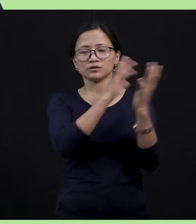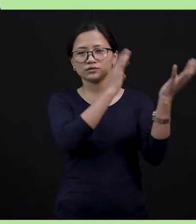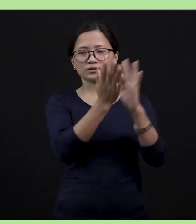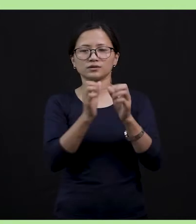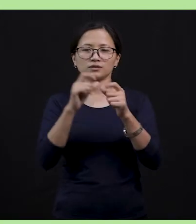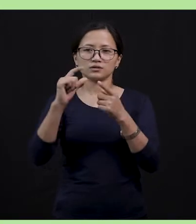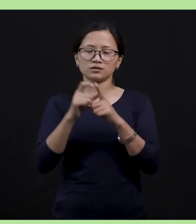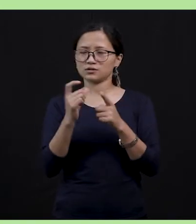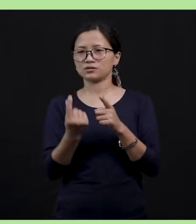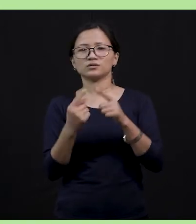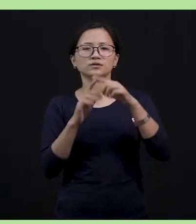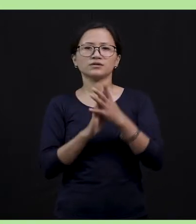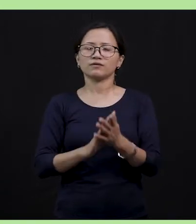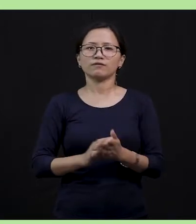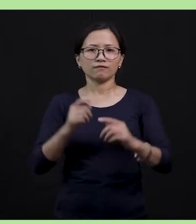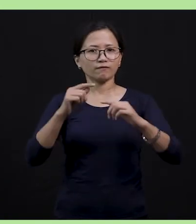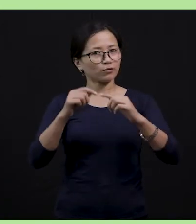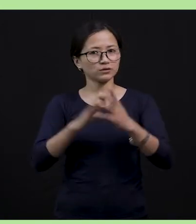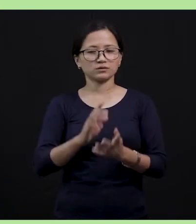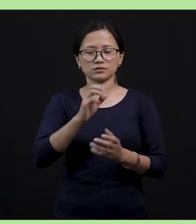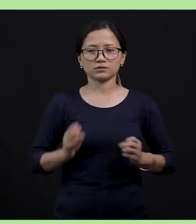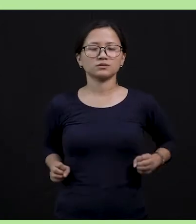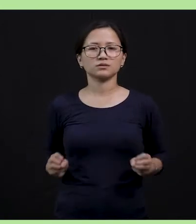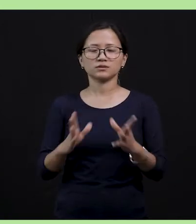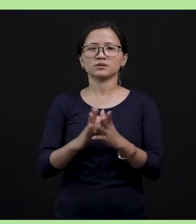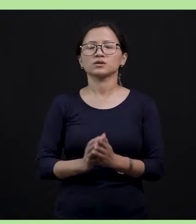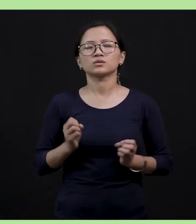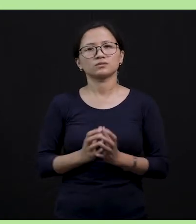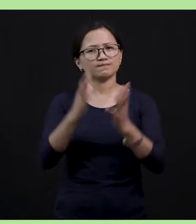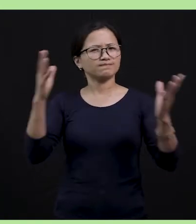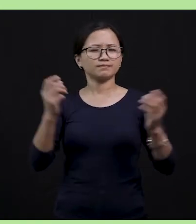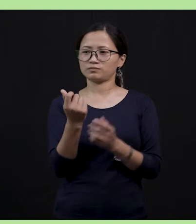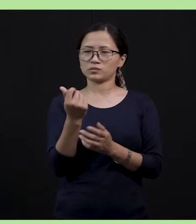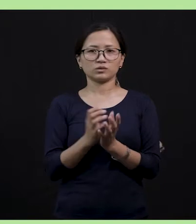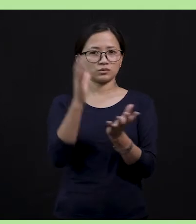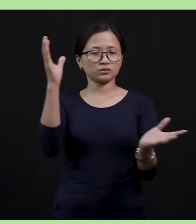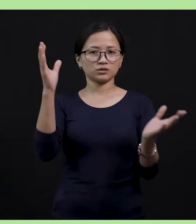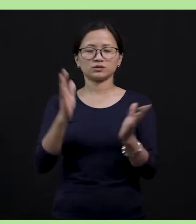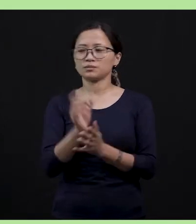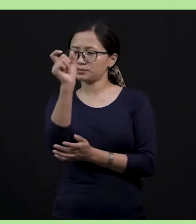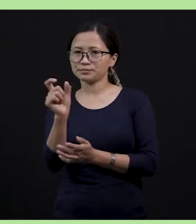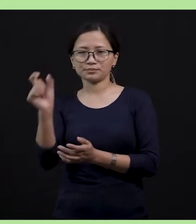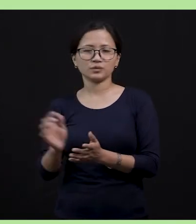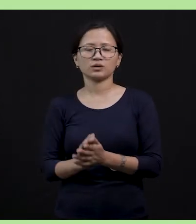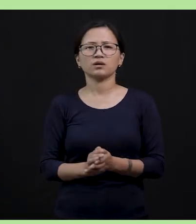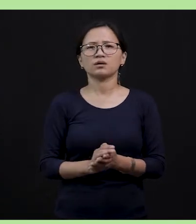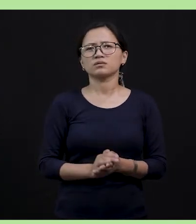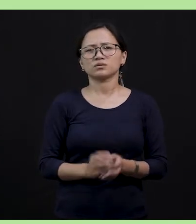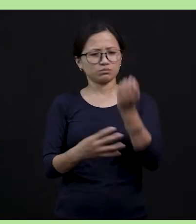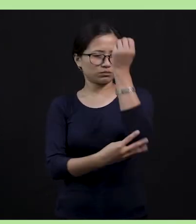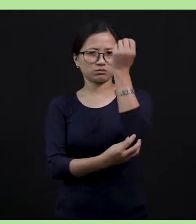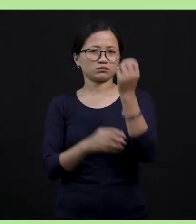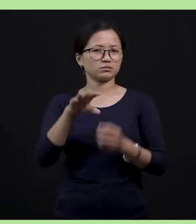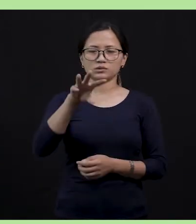a time when the voting started, but the voting rights were only given to the rich people. The poor did not get the voting rights, the women did